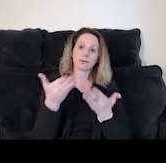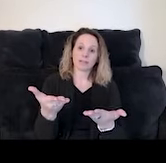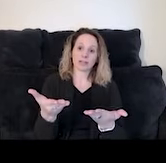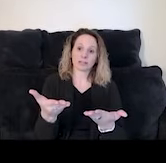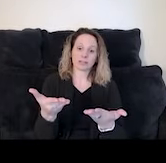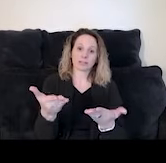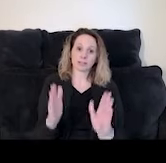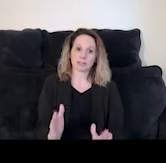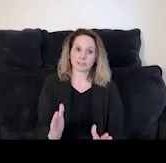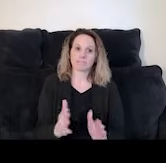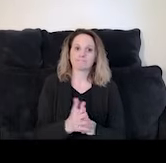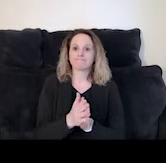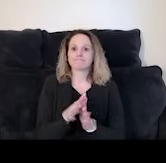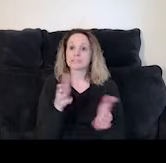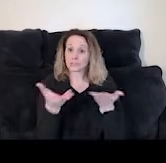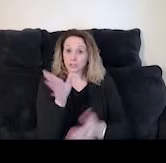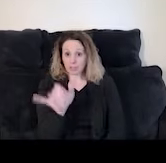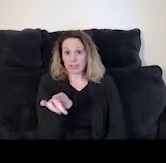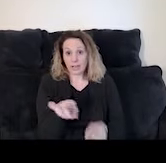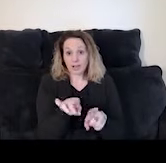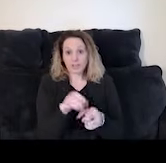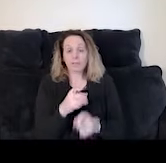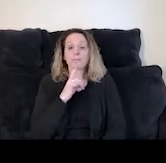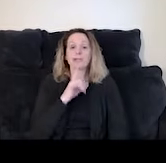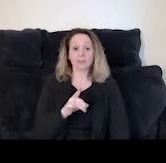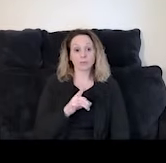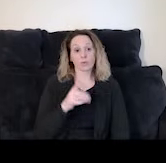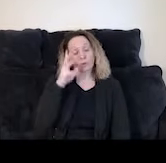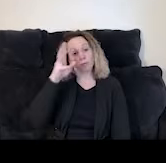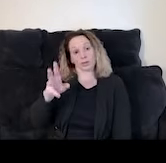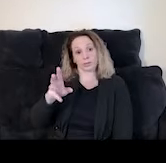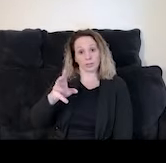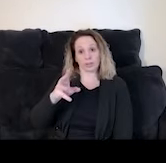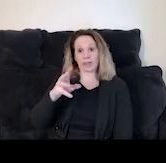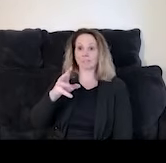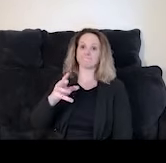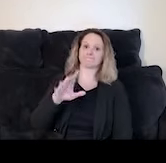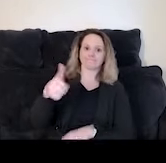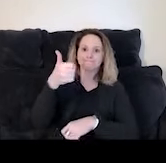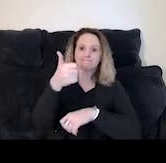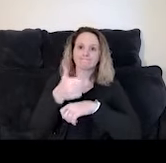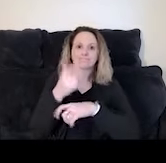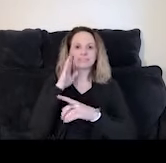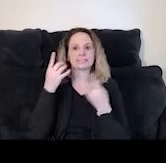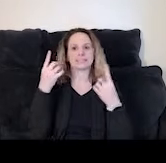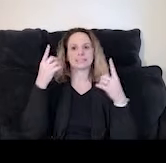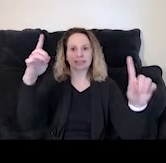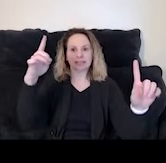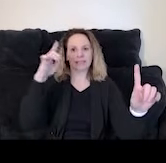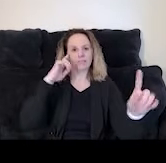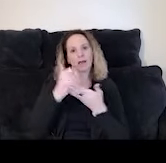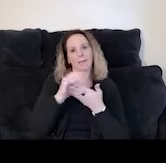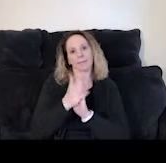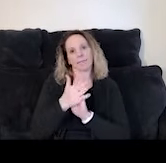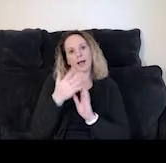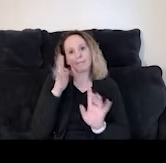are serving them and making sure that we've created that infrastructure that is successful, is helping them be